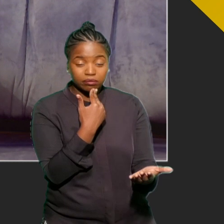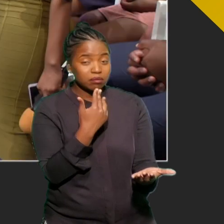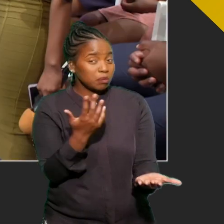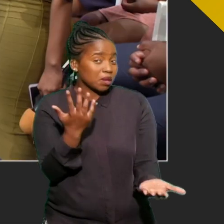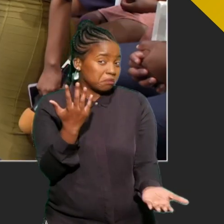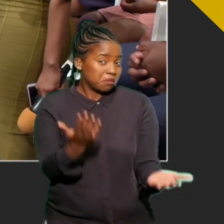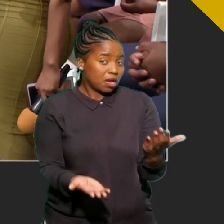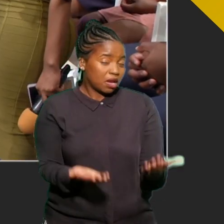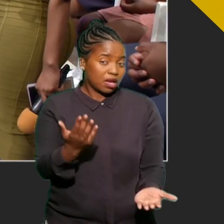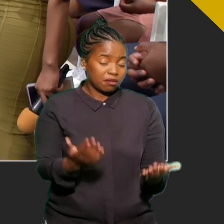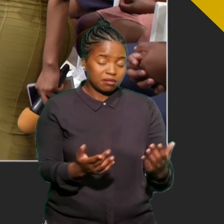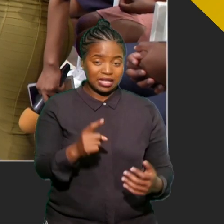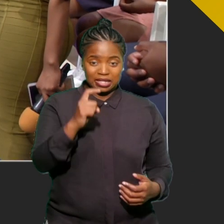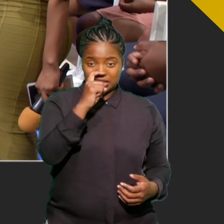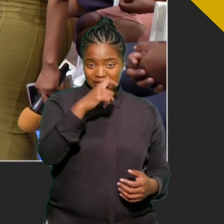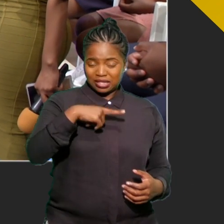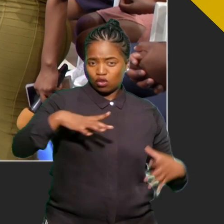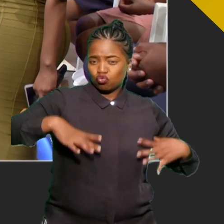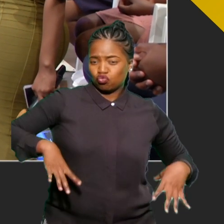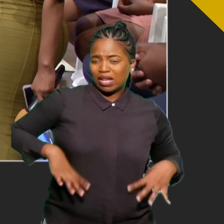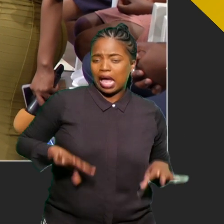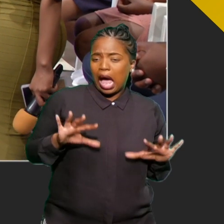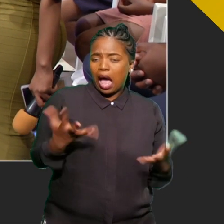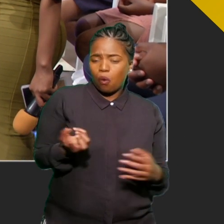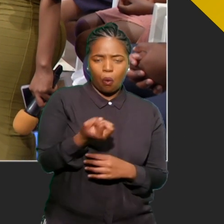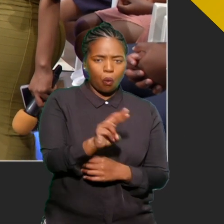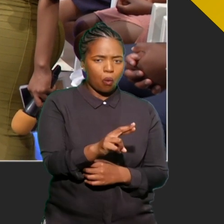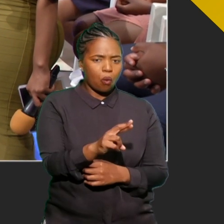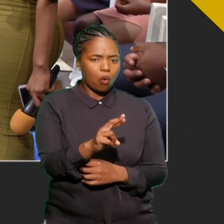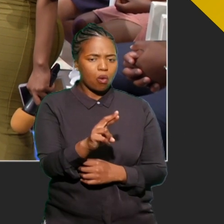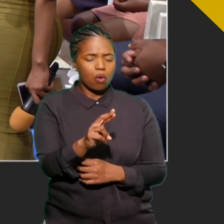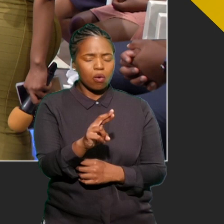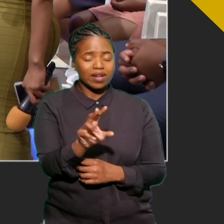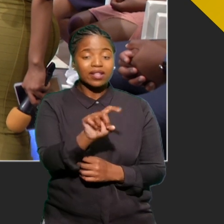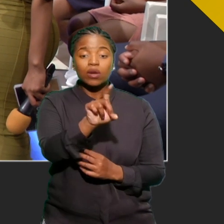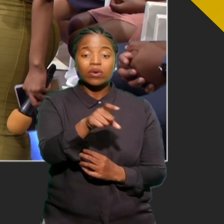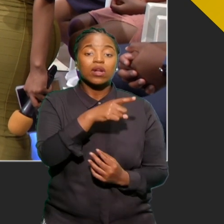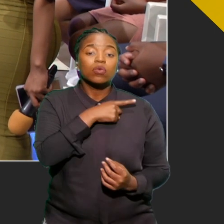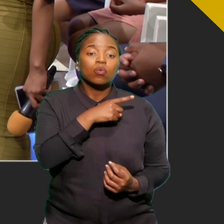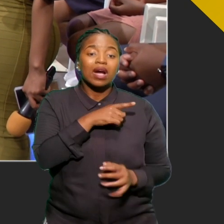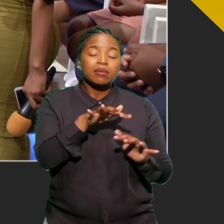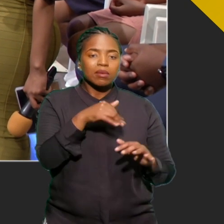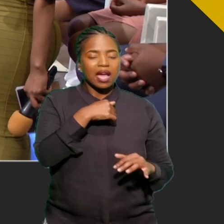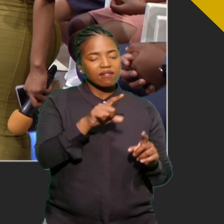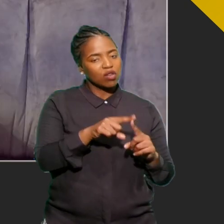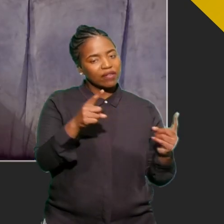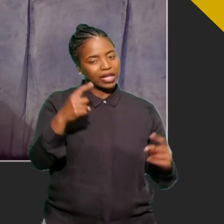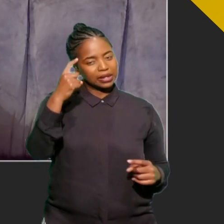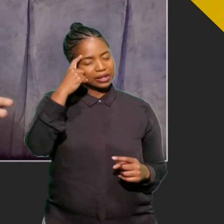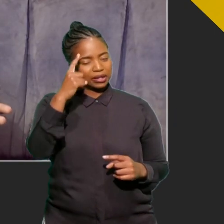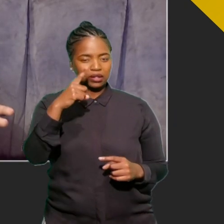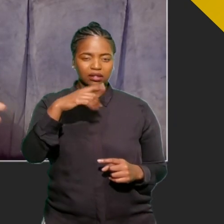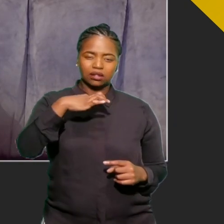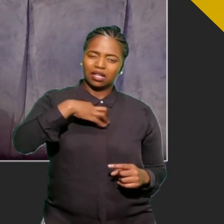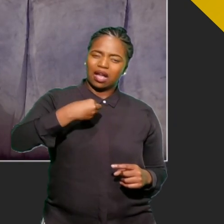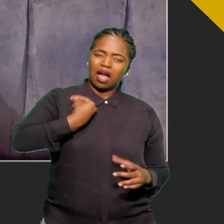way Tina we allow our little sisters dress, or Tlampe, umpagat as mental for men? And it's a question because people have different perceptions of how teenage